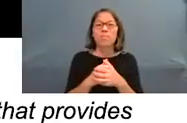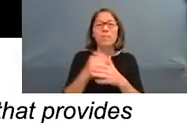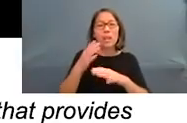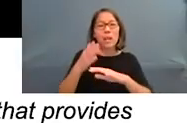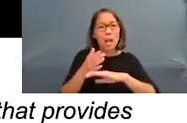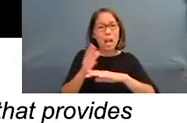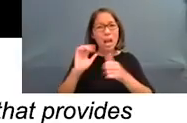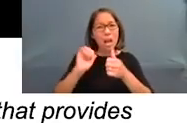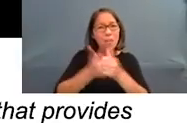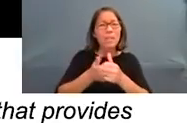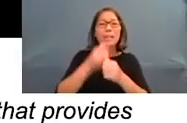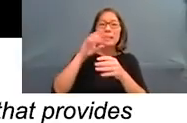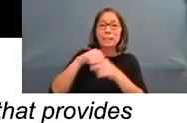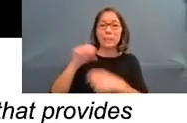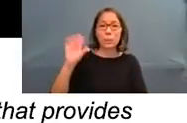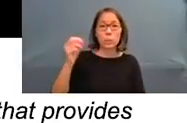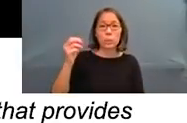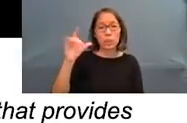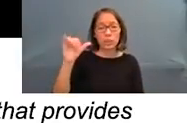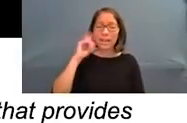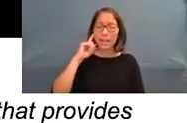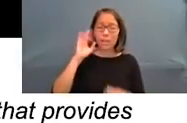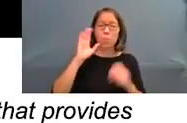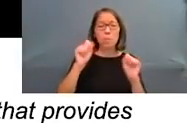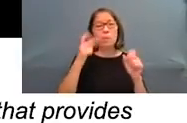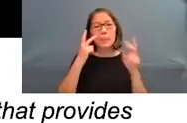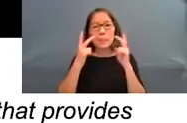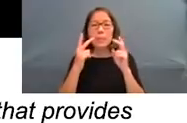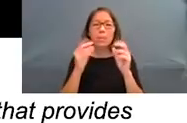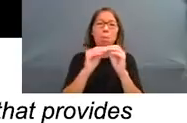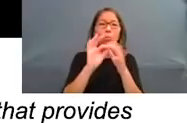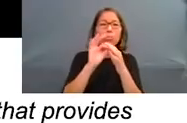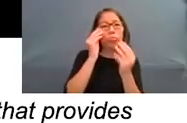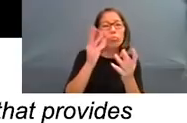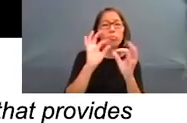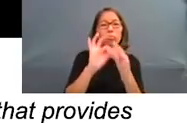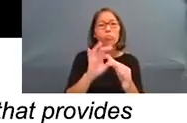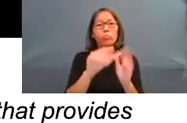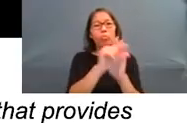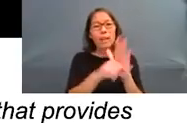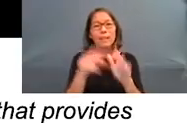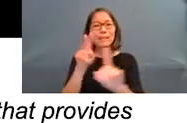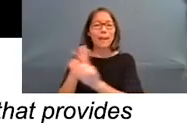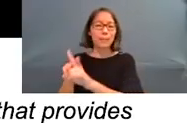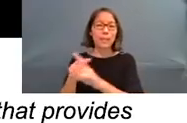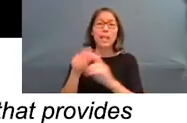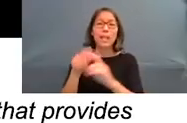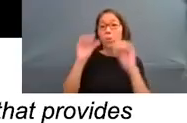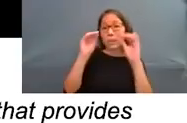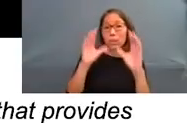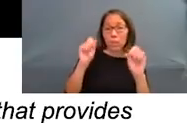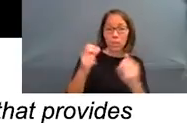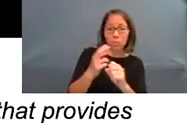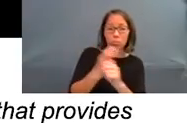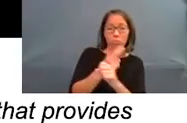see a lot more information around grades and assignments. And then as well, teachers will be able to use Schoology to make